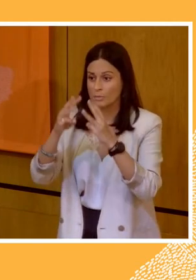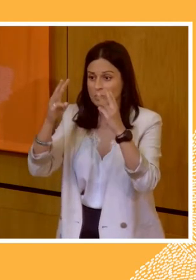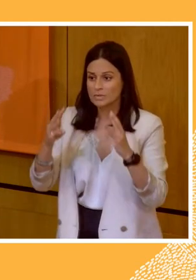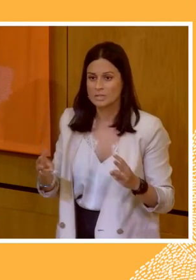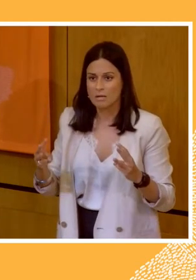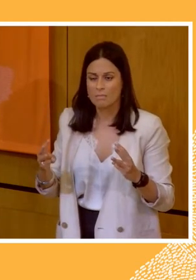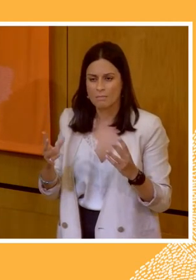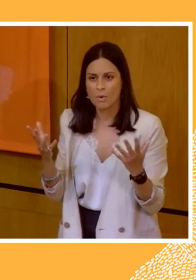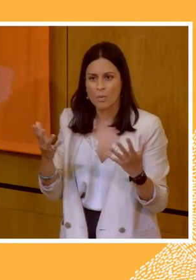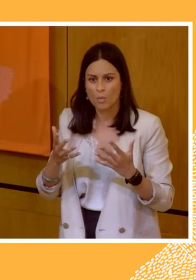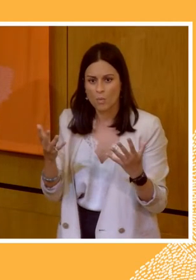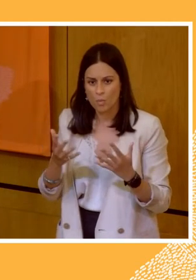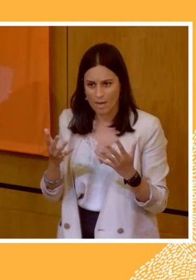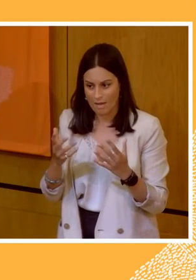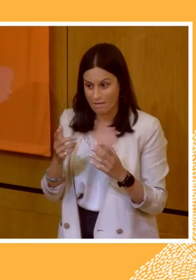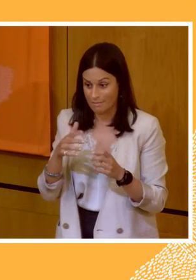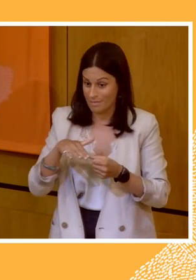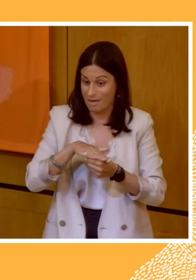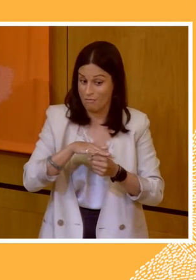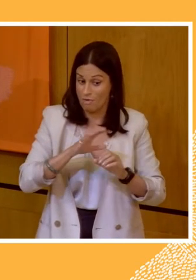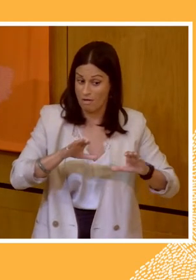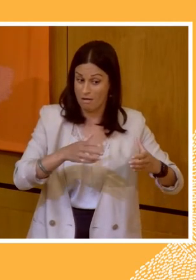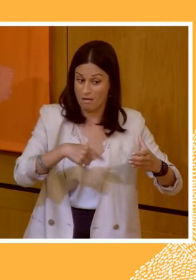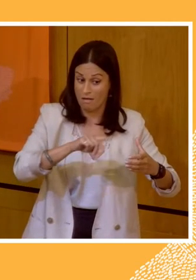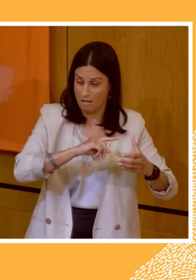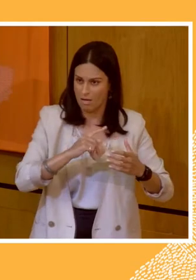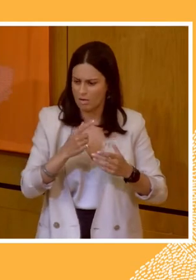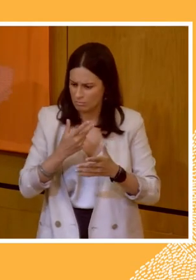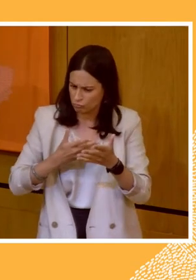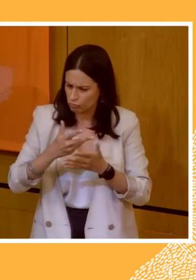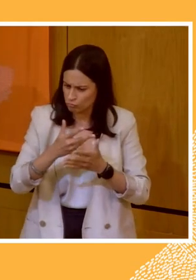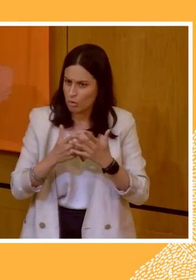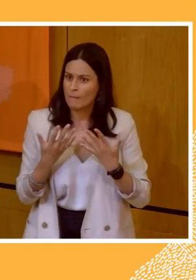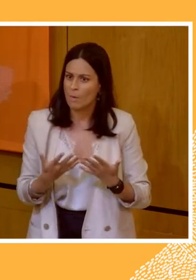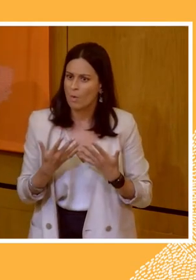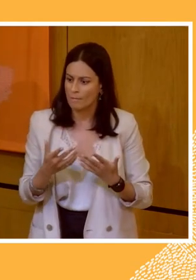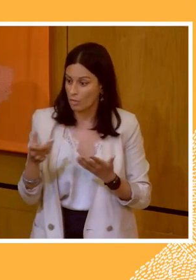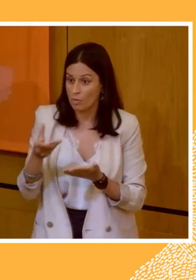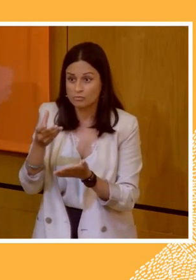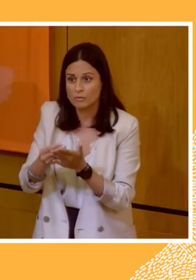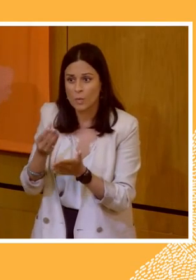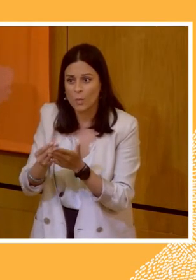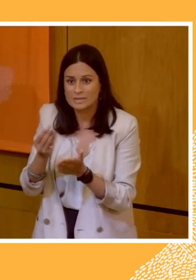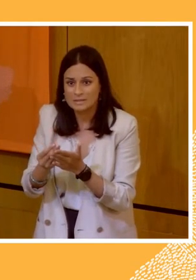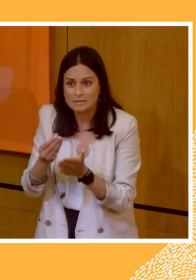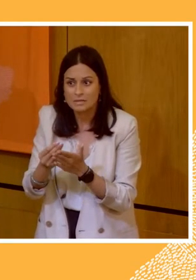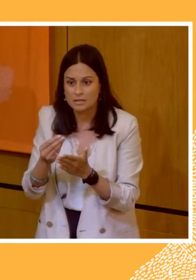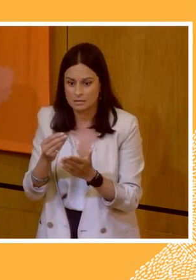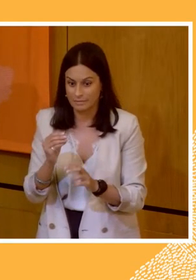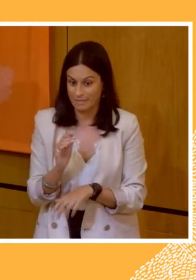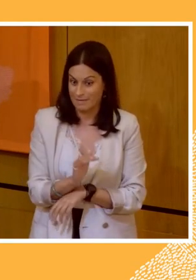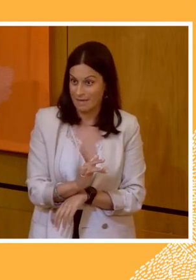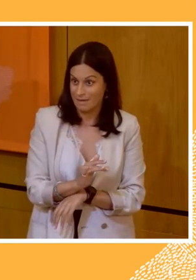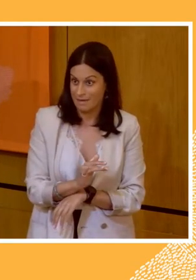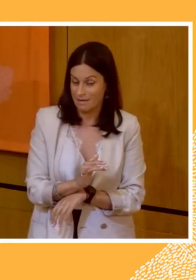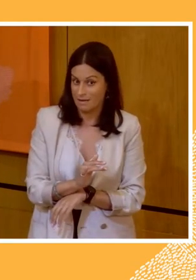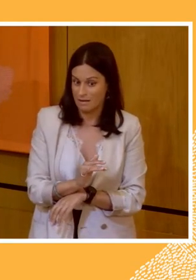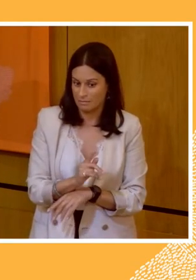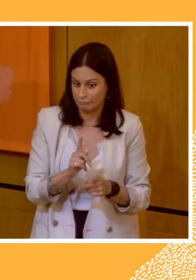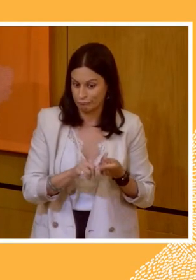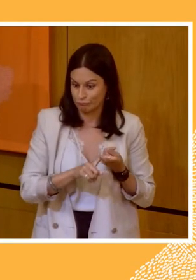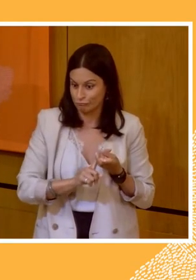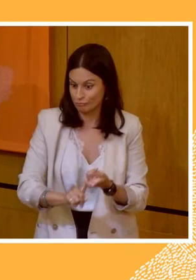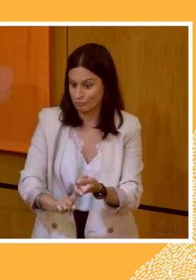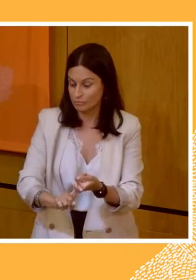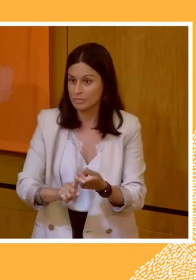Laponia in Sapmi, and we're just talking at the moment about those recordings being there permanently again,